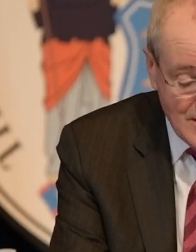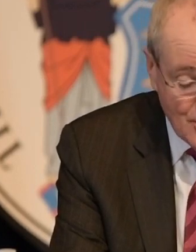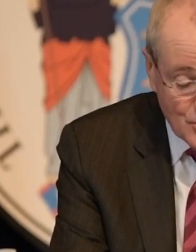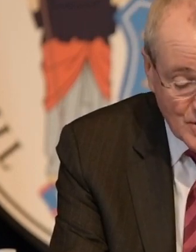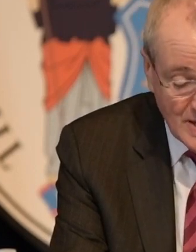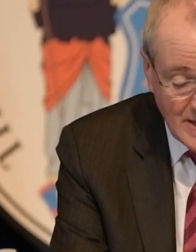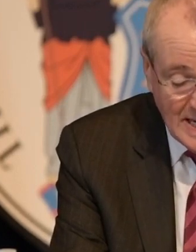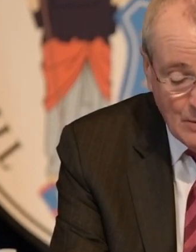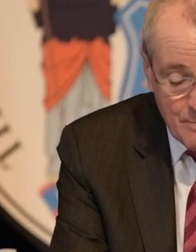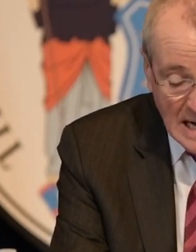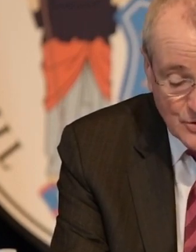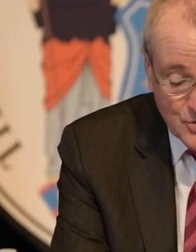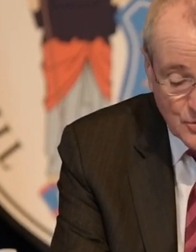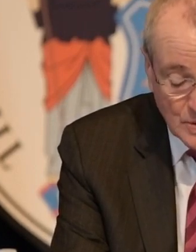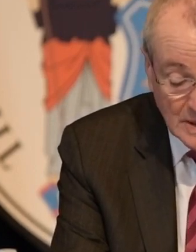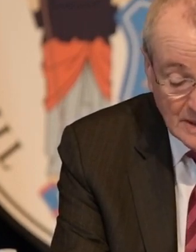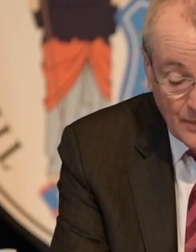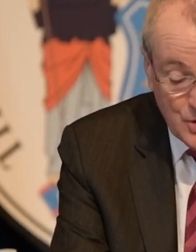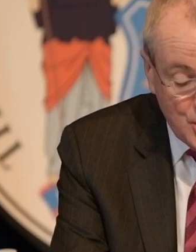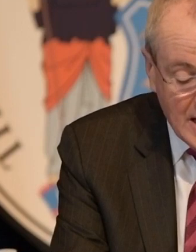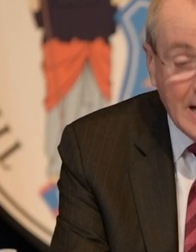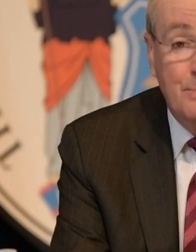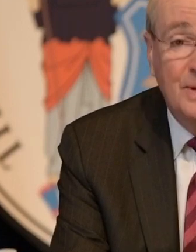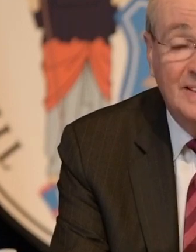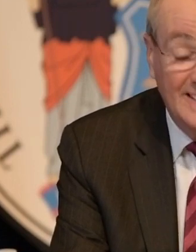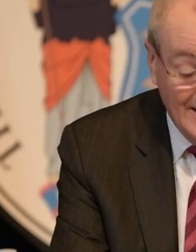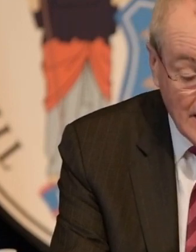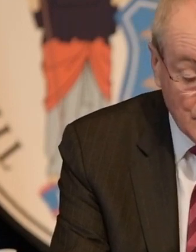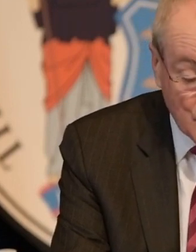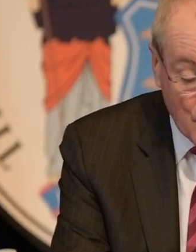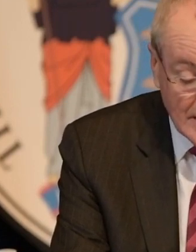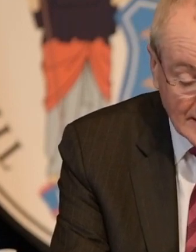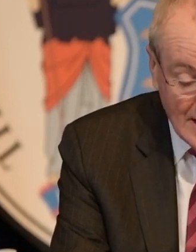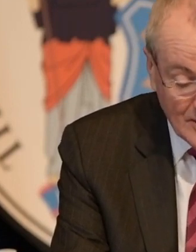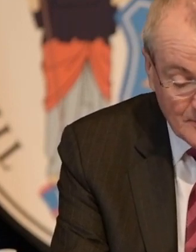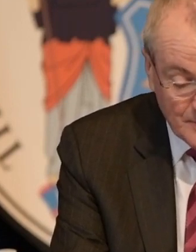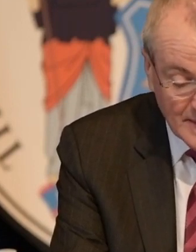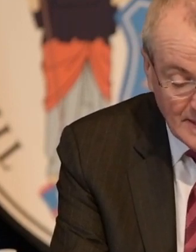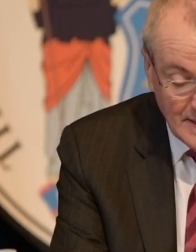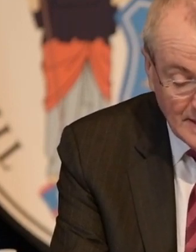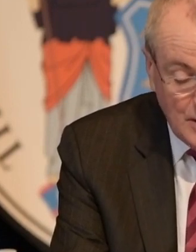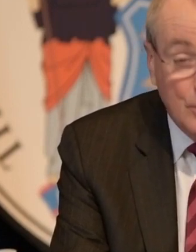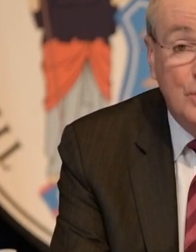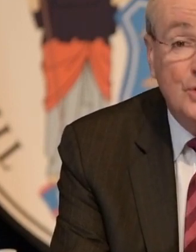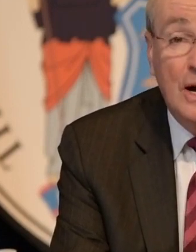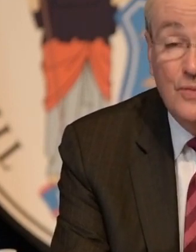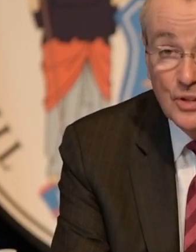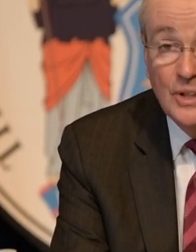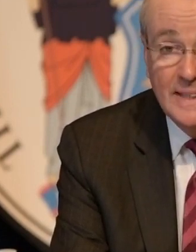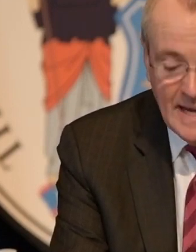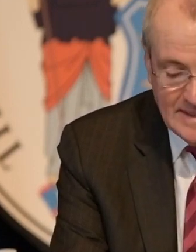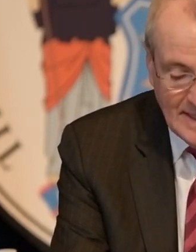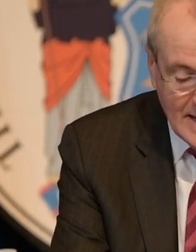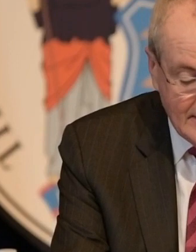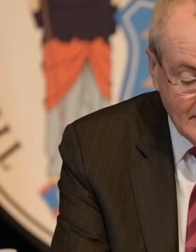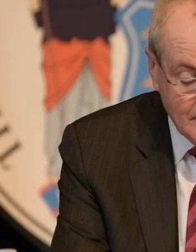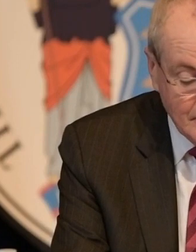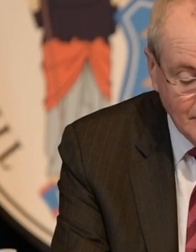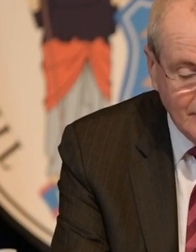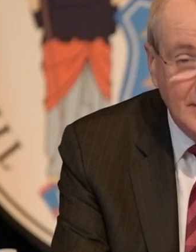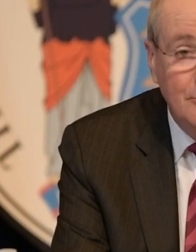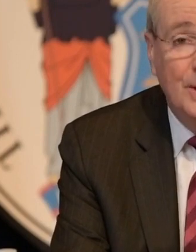68 years, and he went back to school on the GI Bill and got a degree in accounting. He would retire for good in